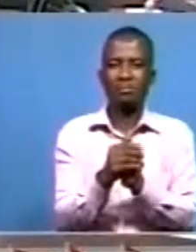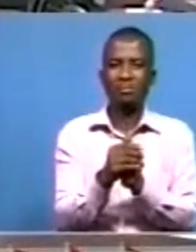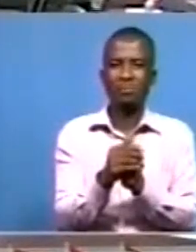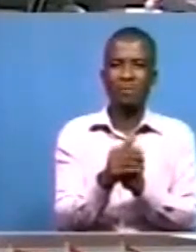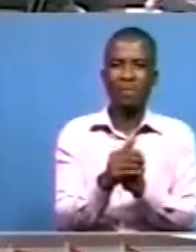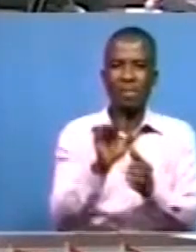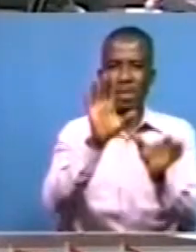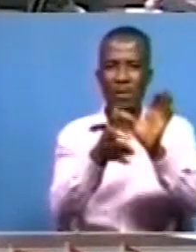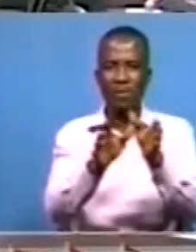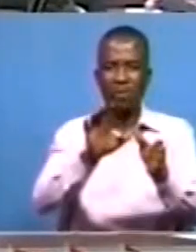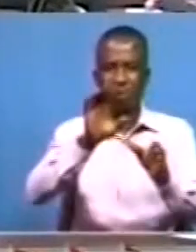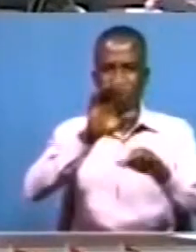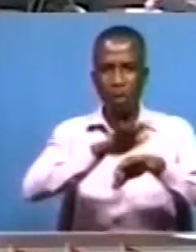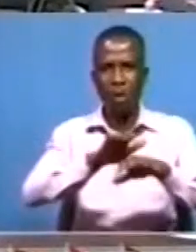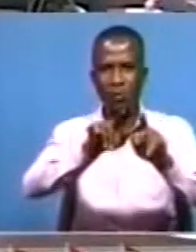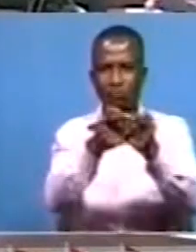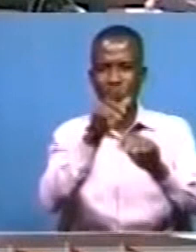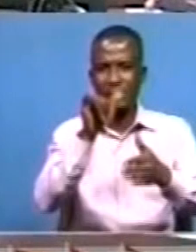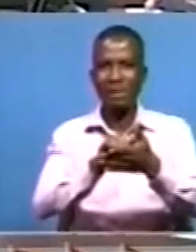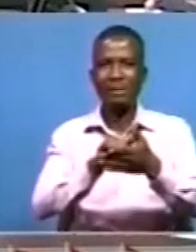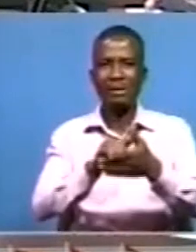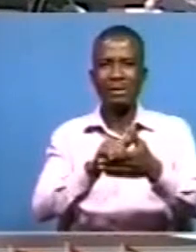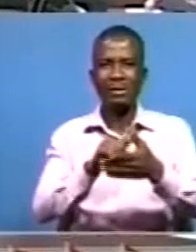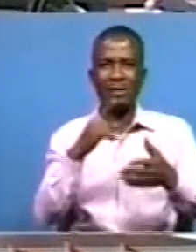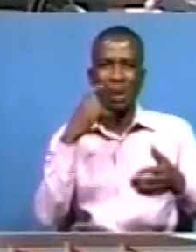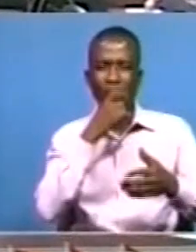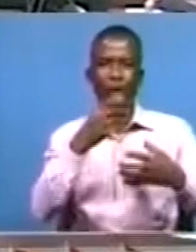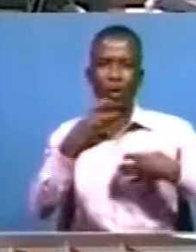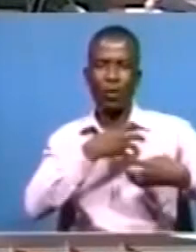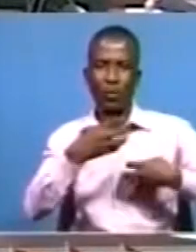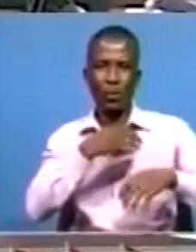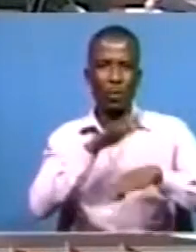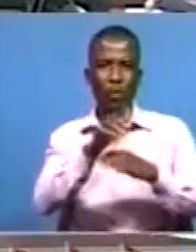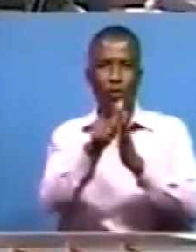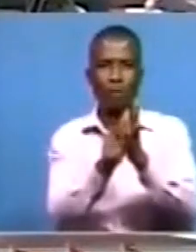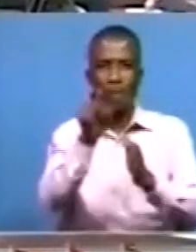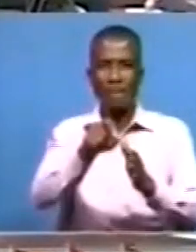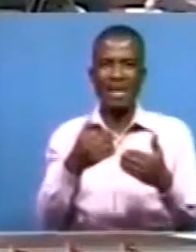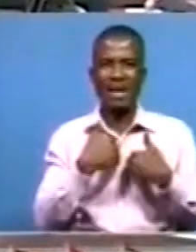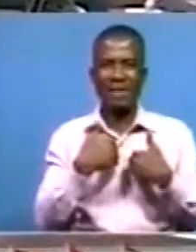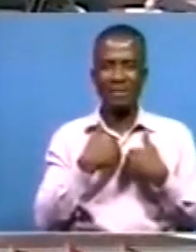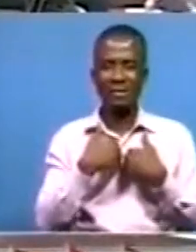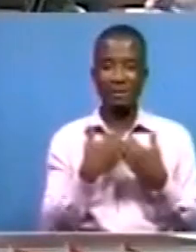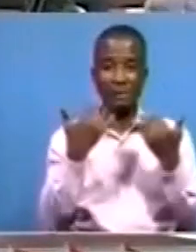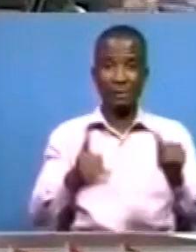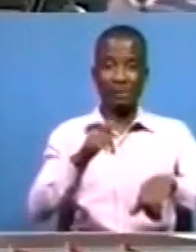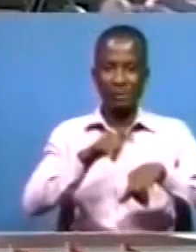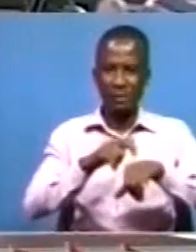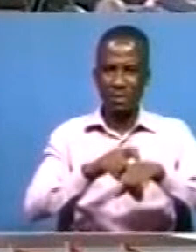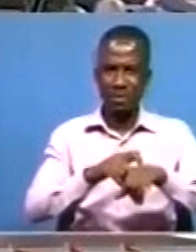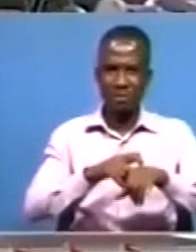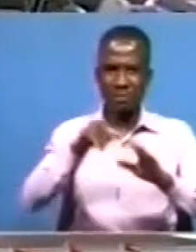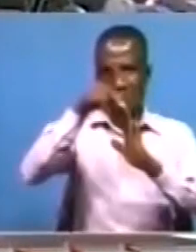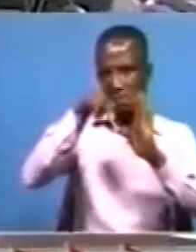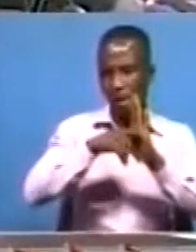of persuasion squarely on the party that alleges any position of fact or issue of law. Further, we stick to the